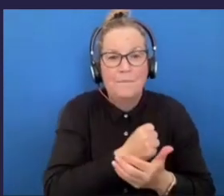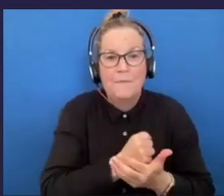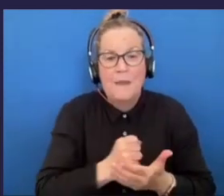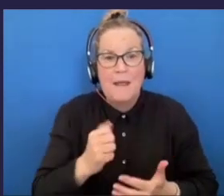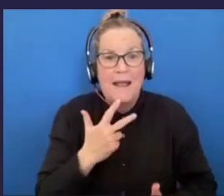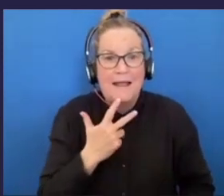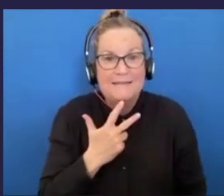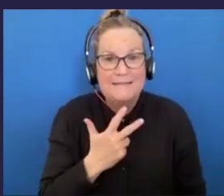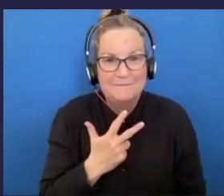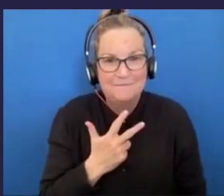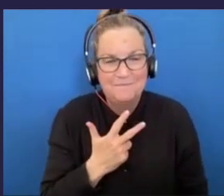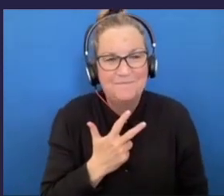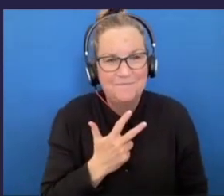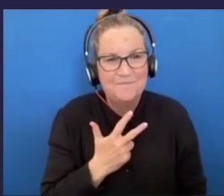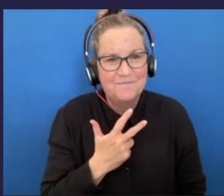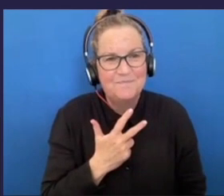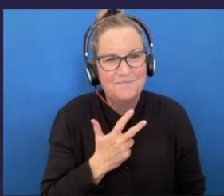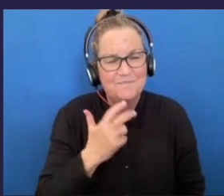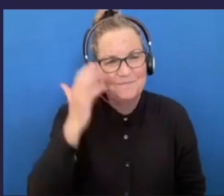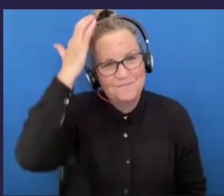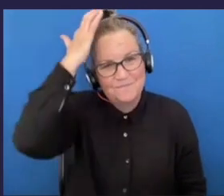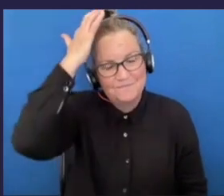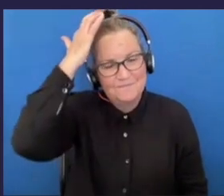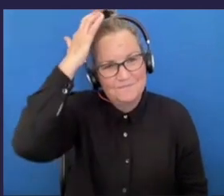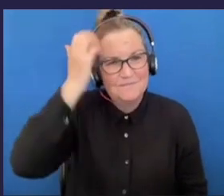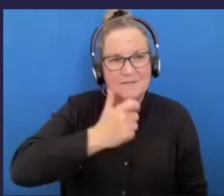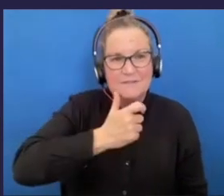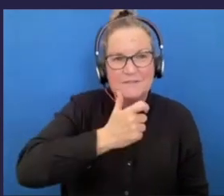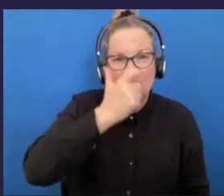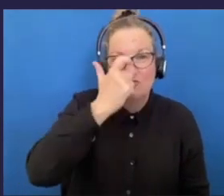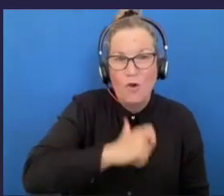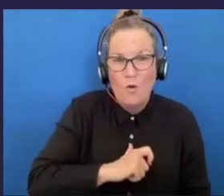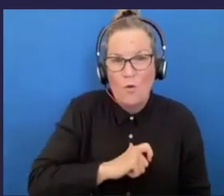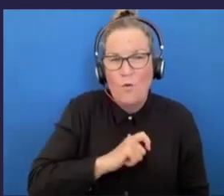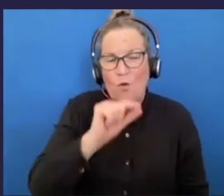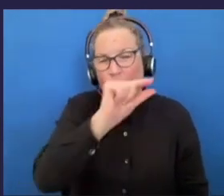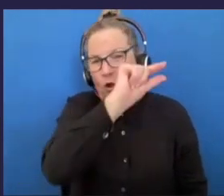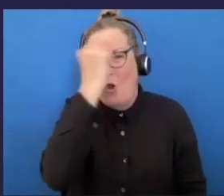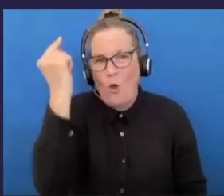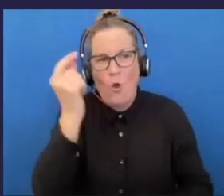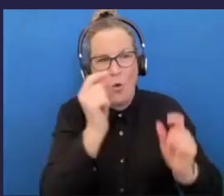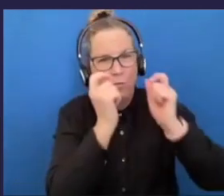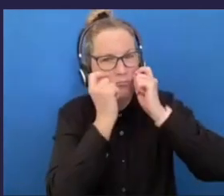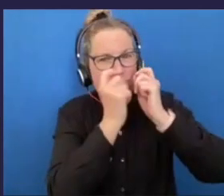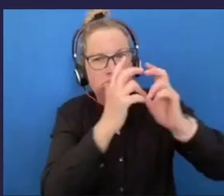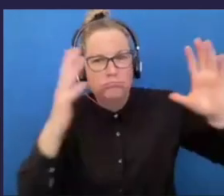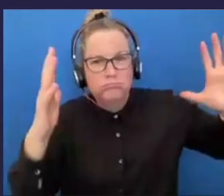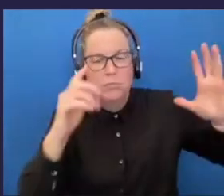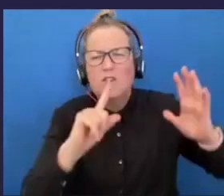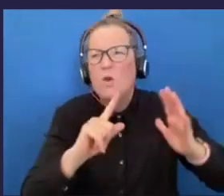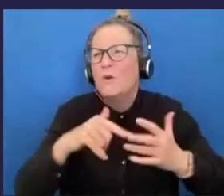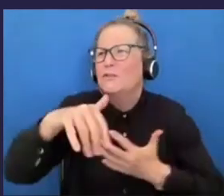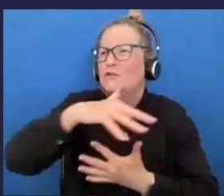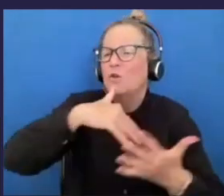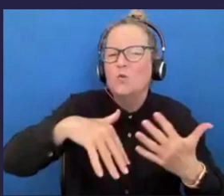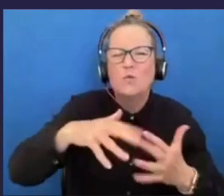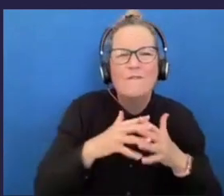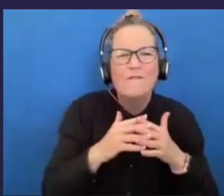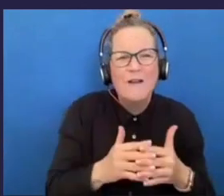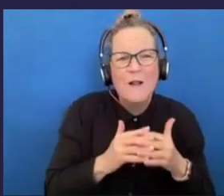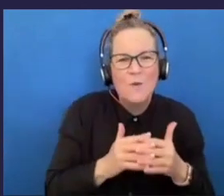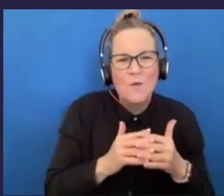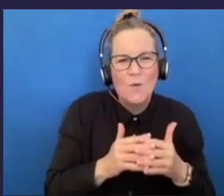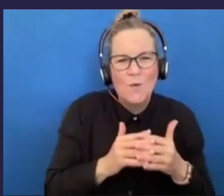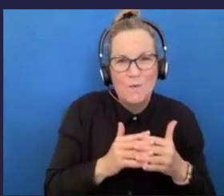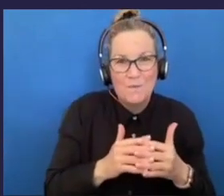Number 8 is about role goals. And we want to think about the job in terms of valued social roles. So what imagery